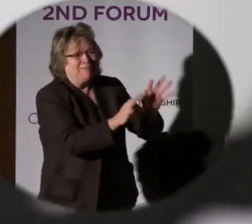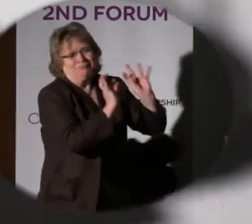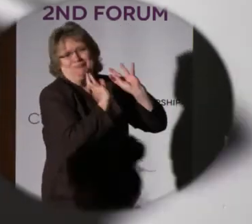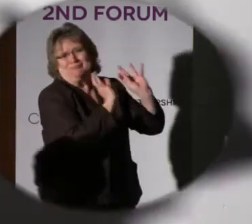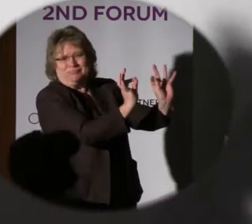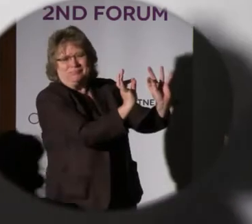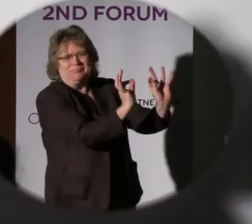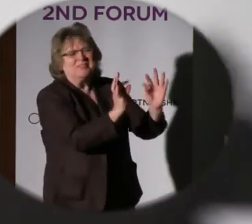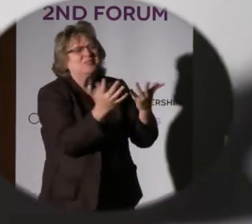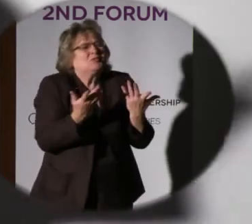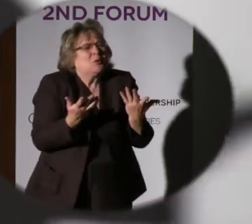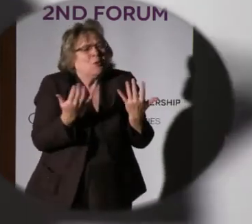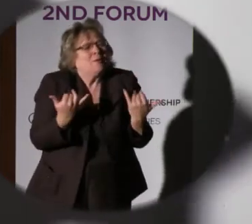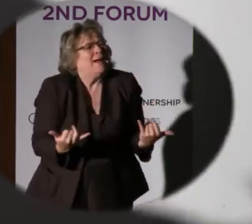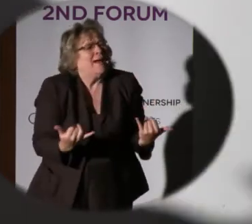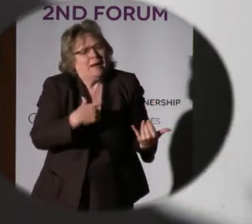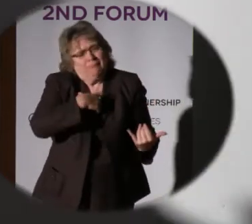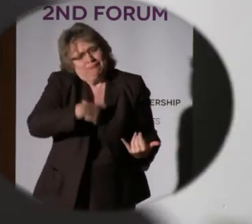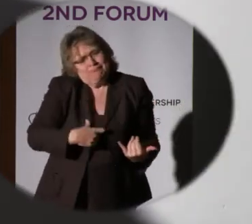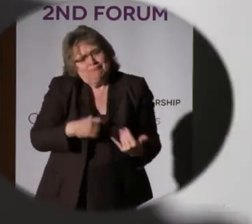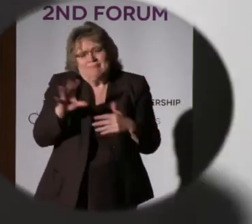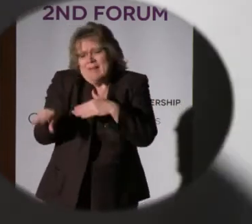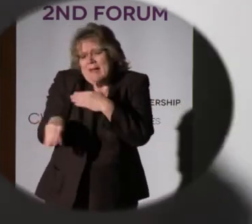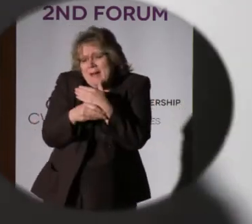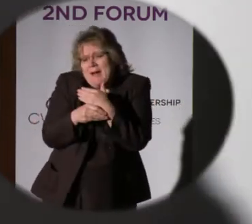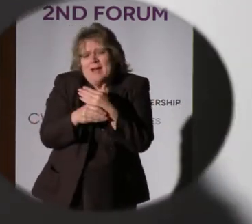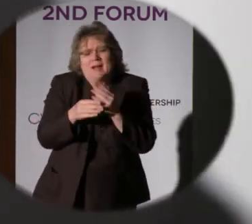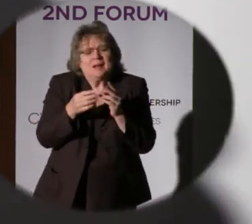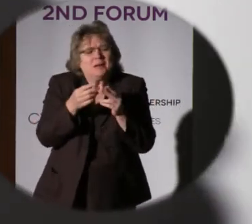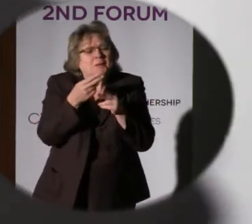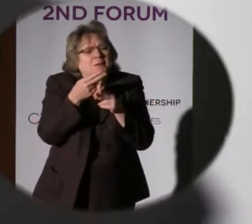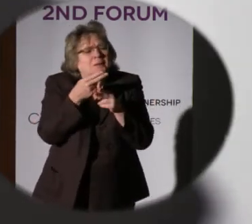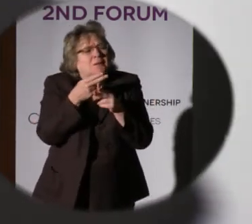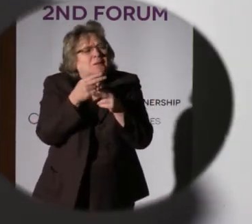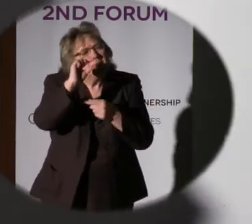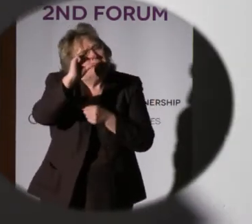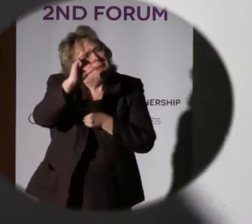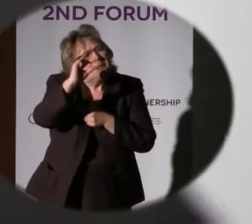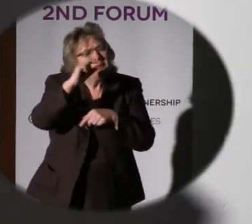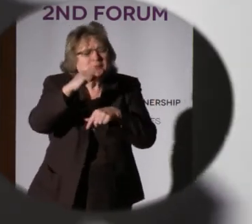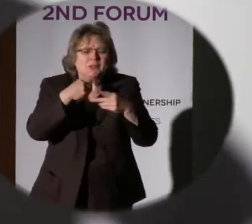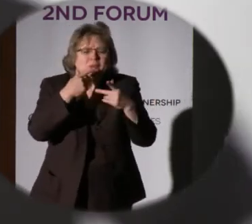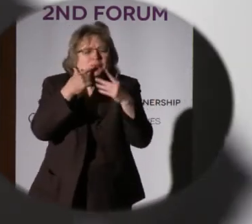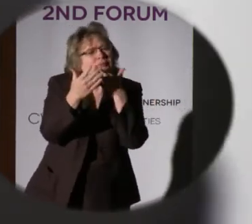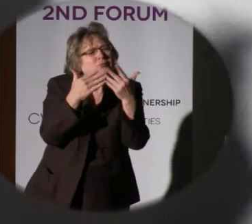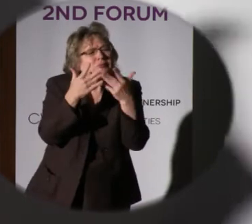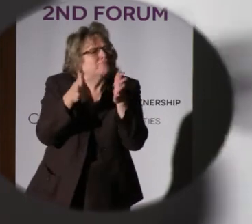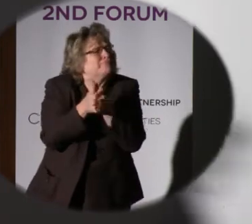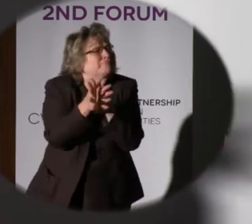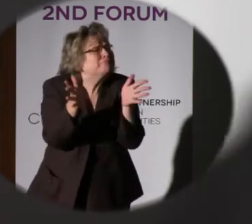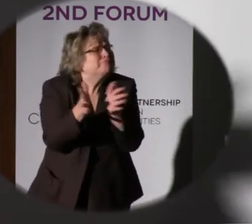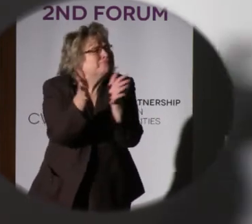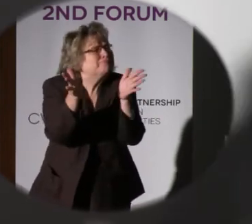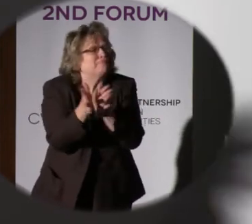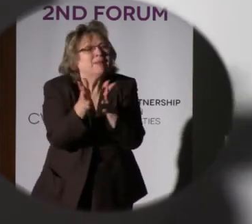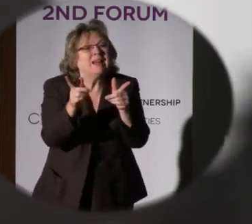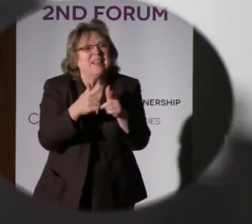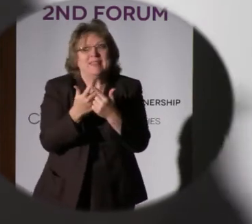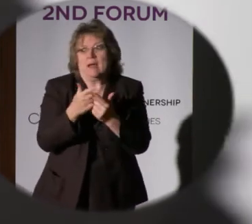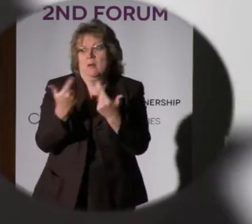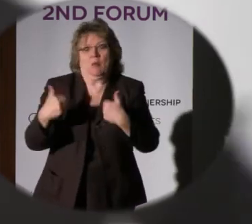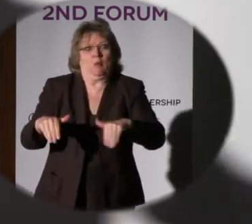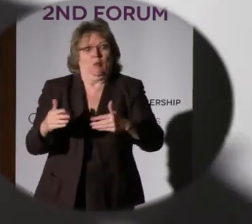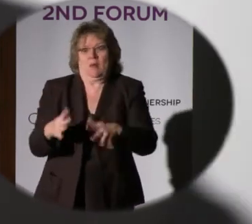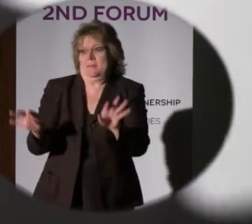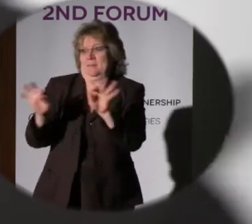remarks and then ask that we turn the discussion right over to our presenters, because we have